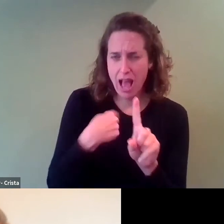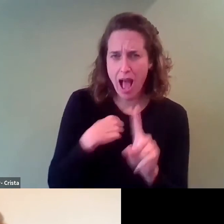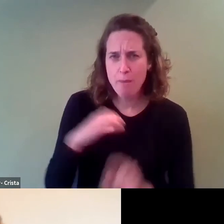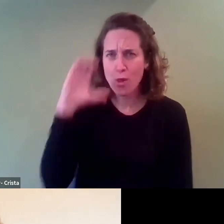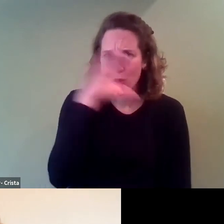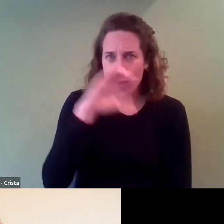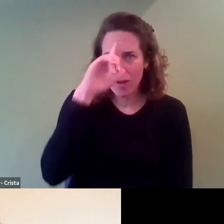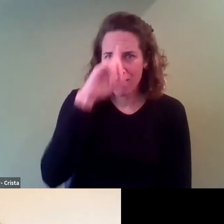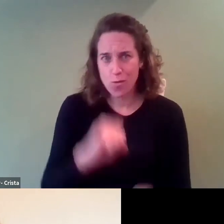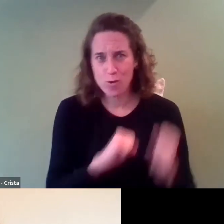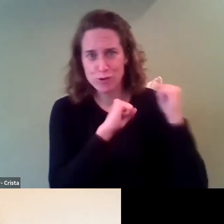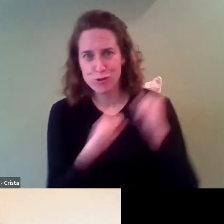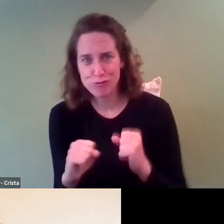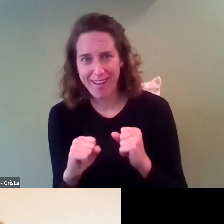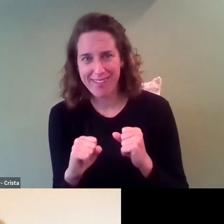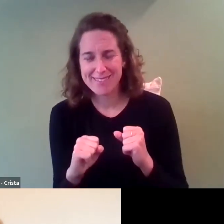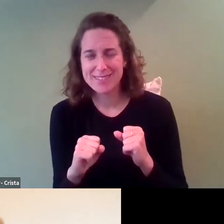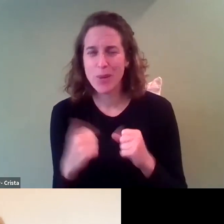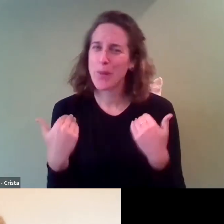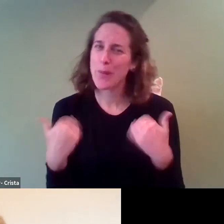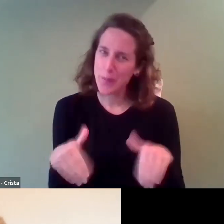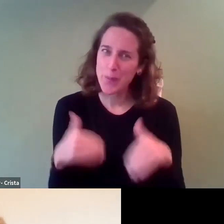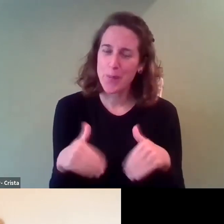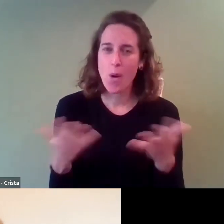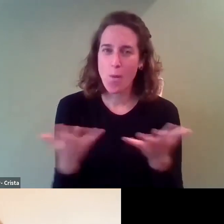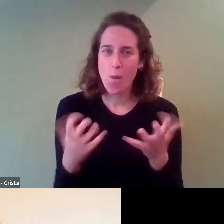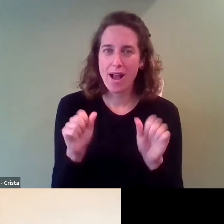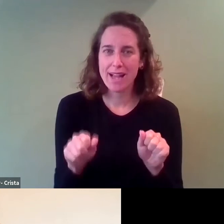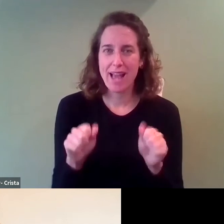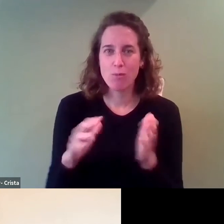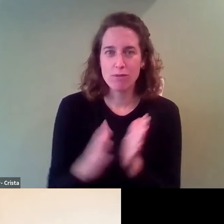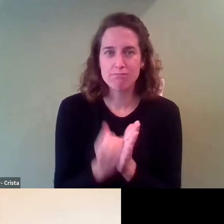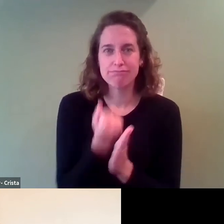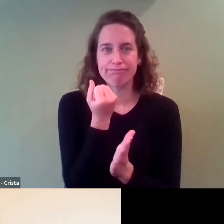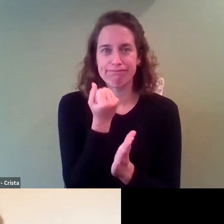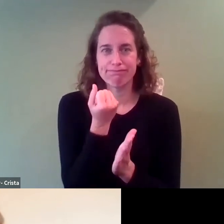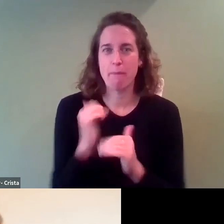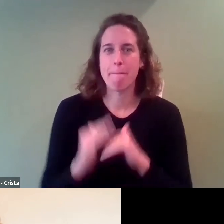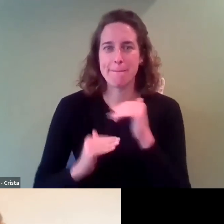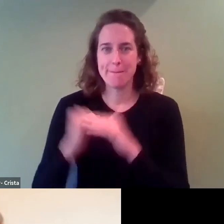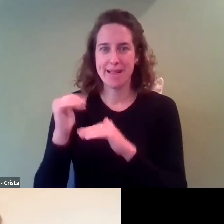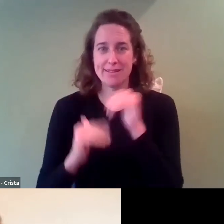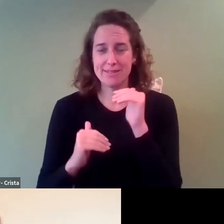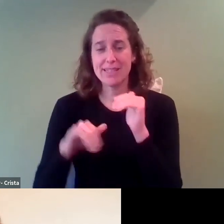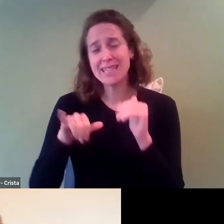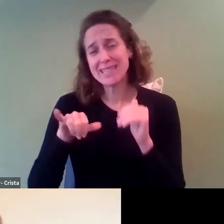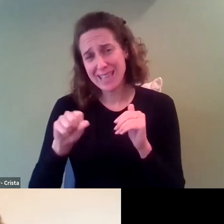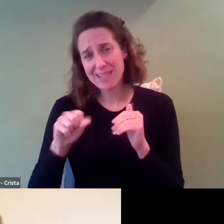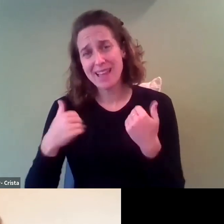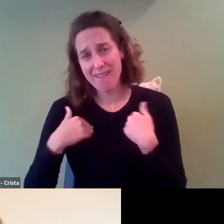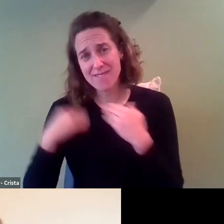strengths, and what strengths can we build in these kids while helping them struggle with their